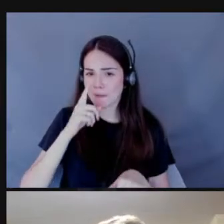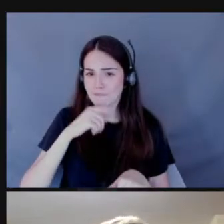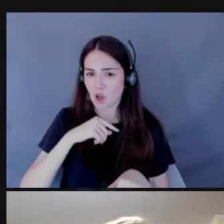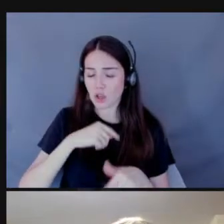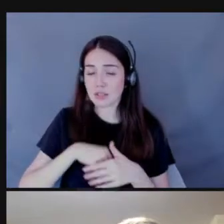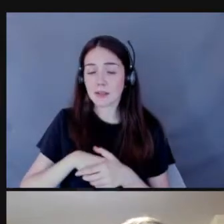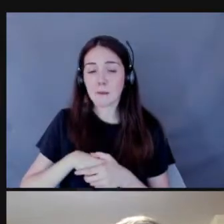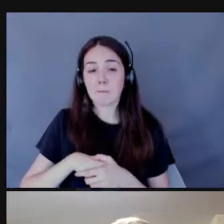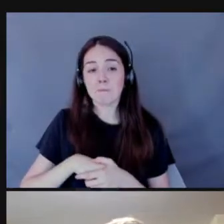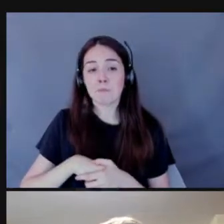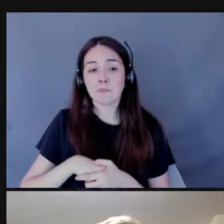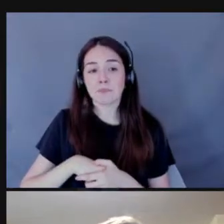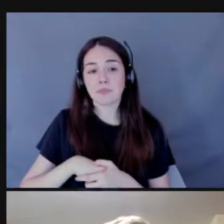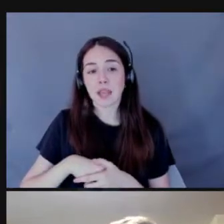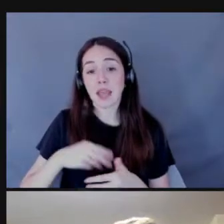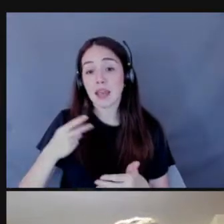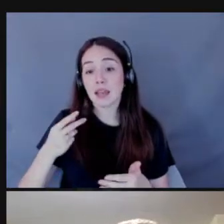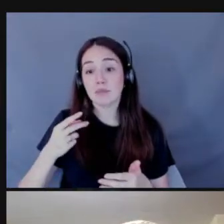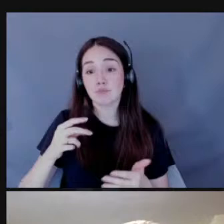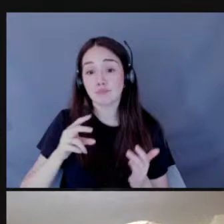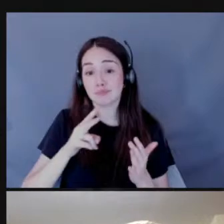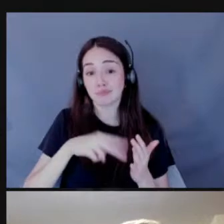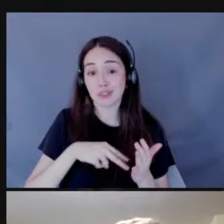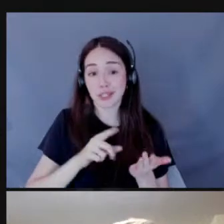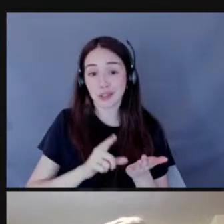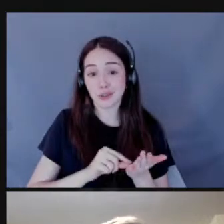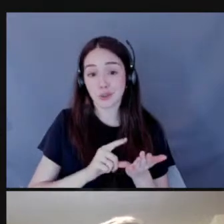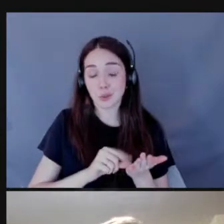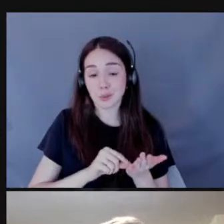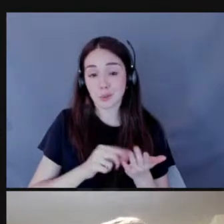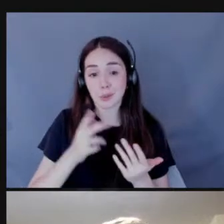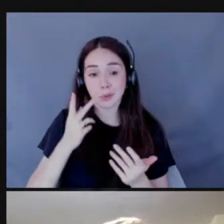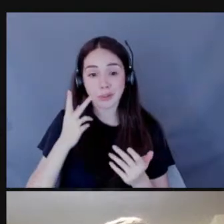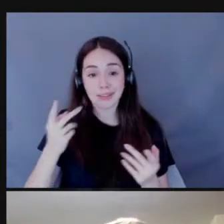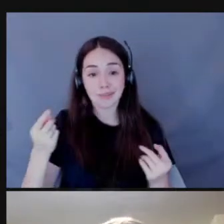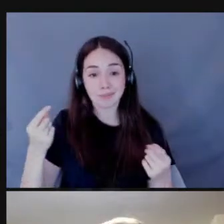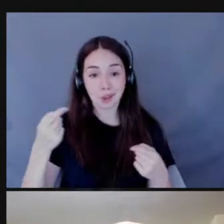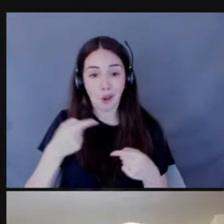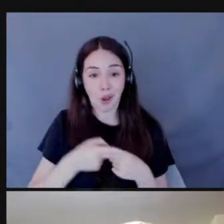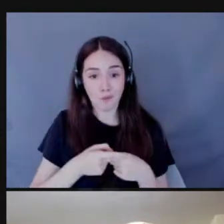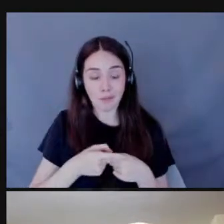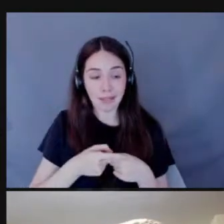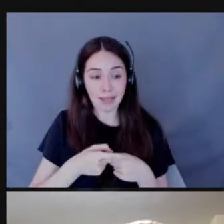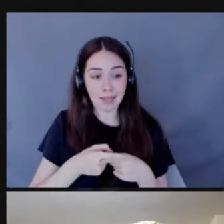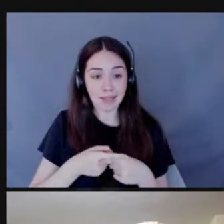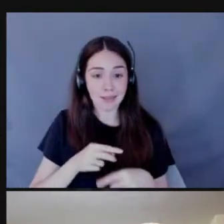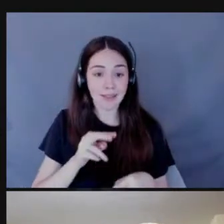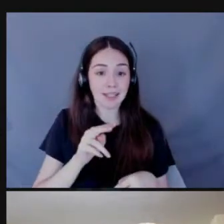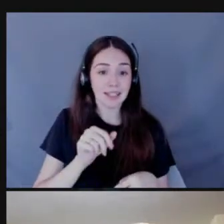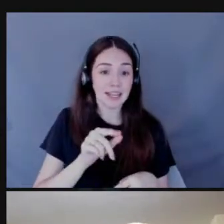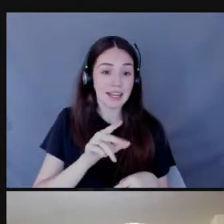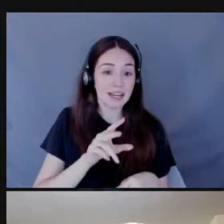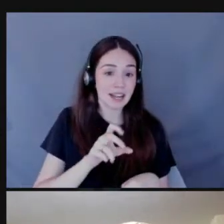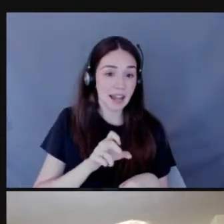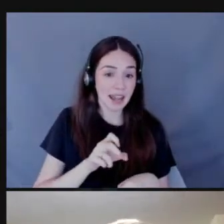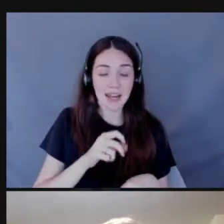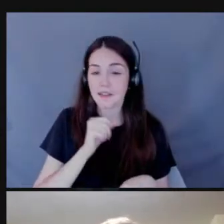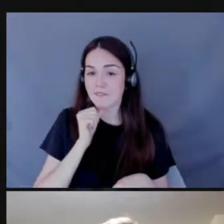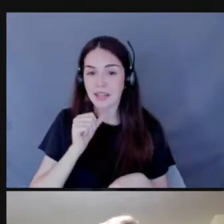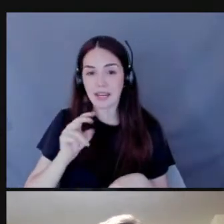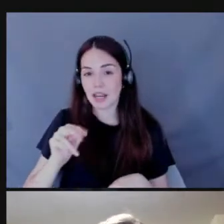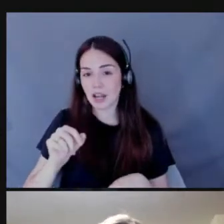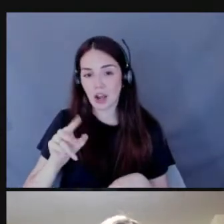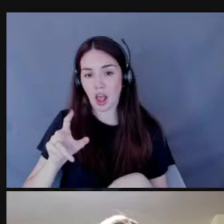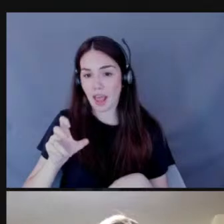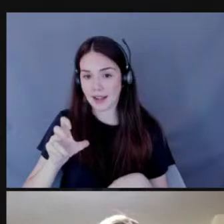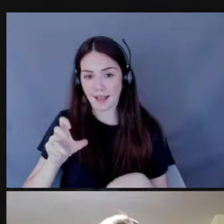the newspapers, you really are going to see a conflict between the natives and the non-natives. That